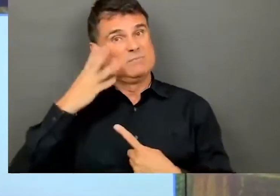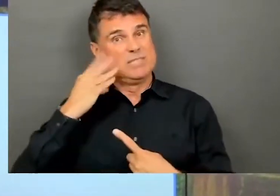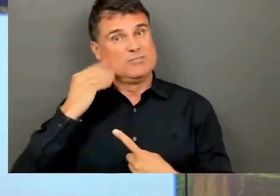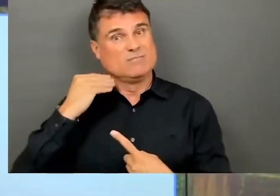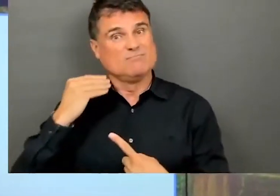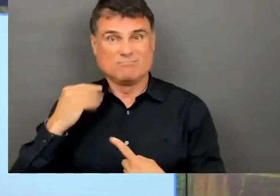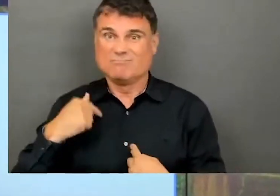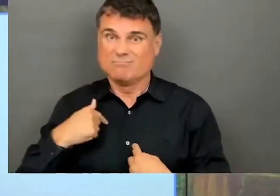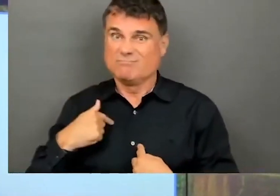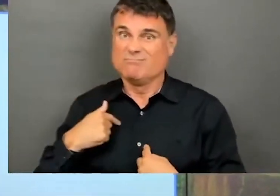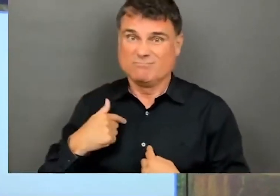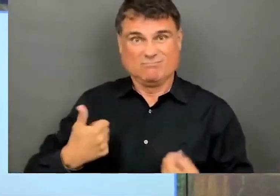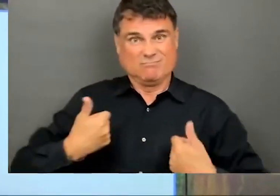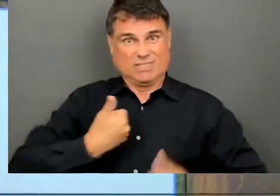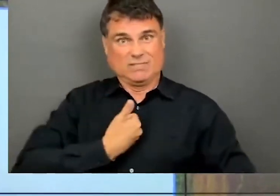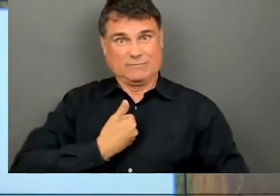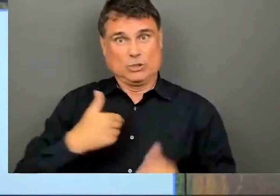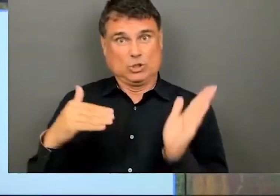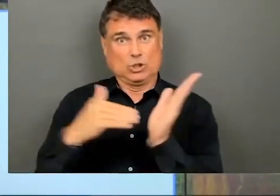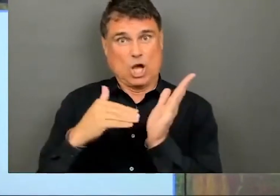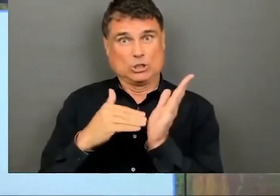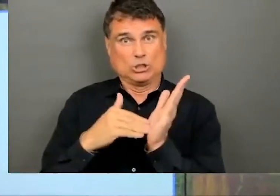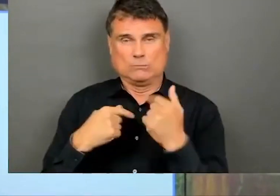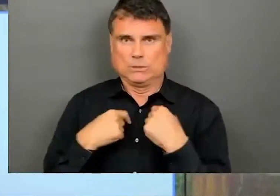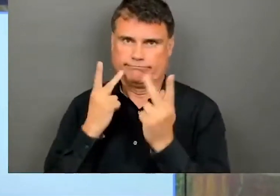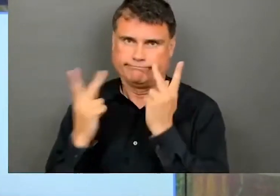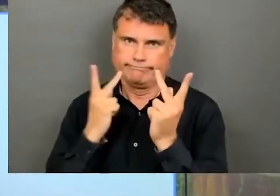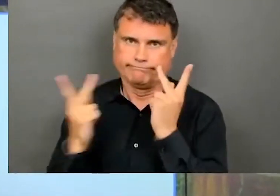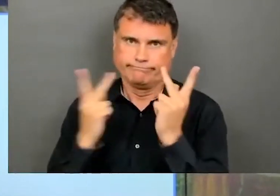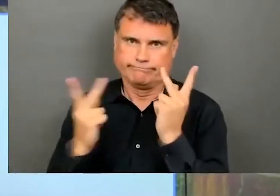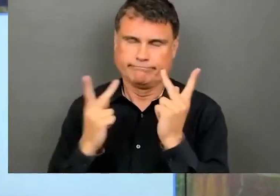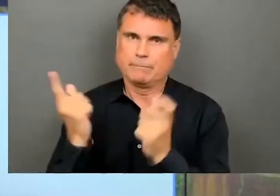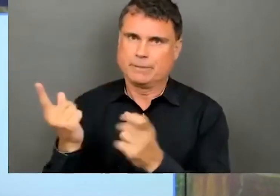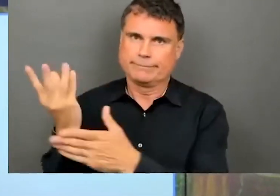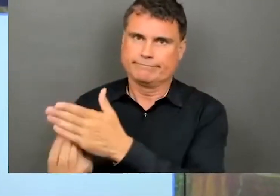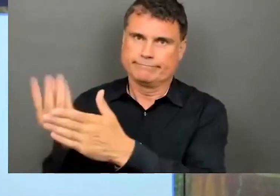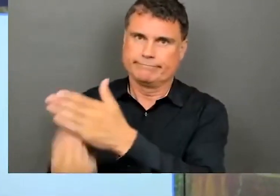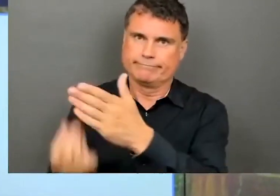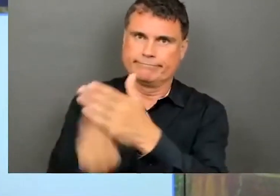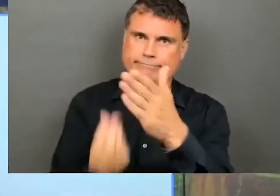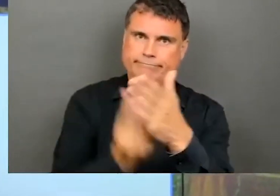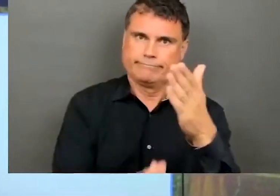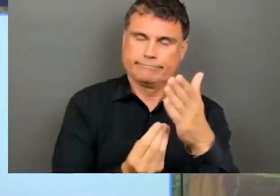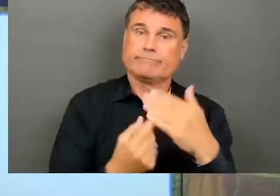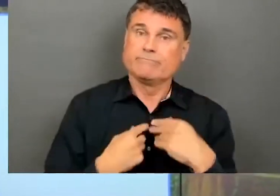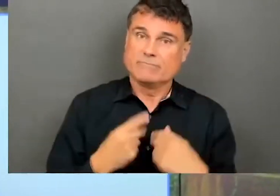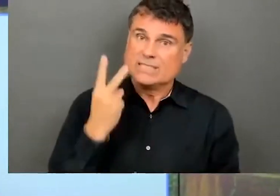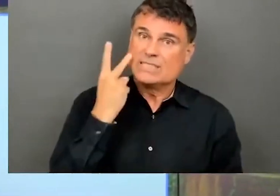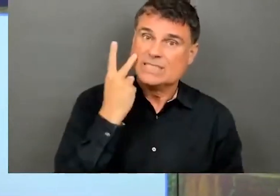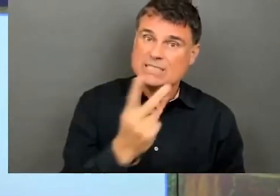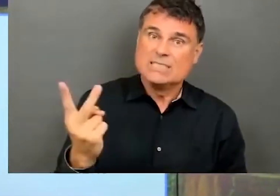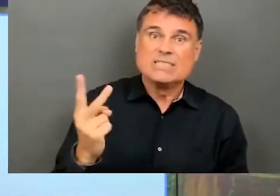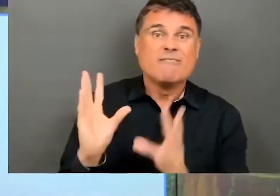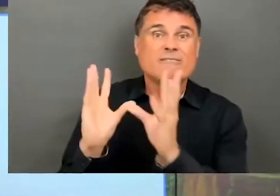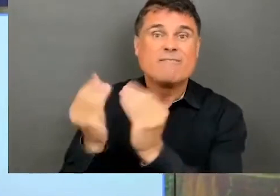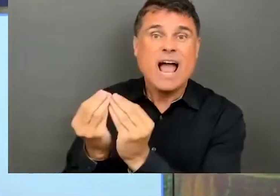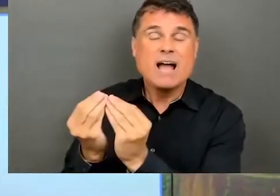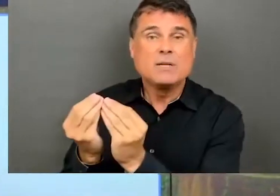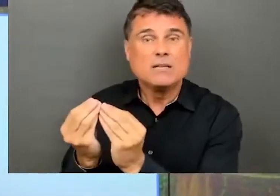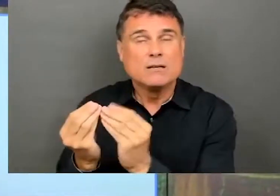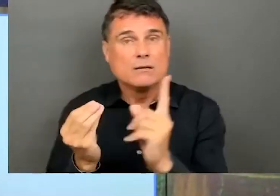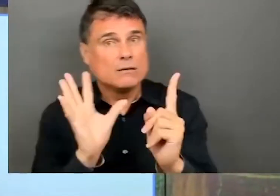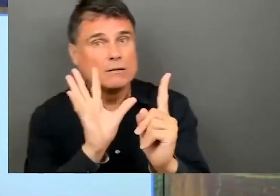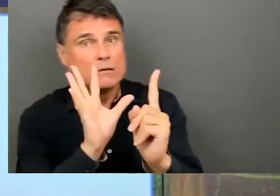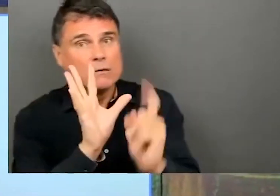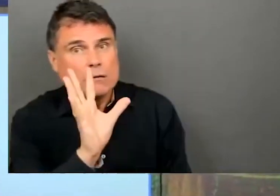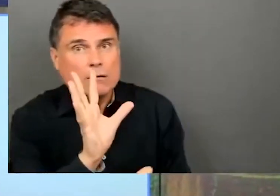I'm a child and adolescent psychiatrist, a specialist in mental health, and I'm pleased to say that due to the efforts, the Herculean efforts of